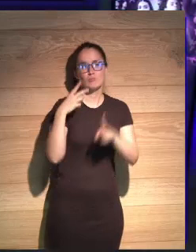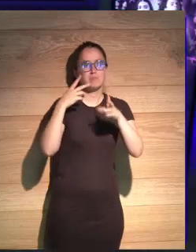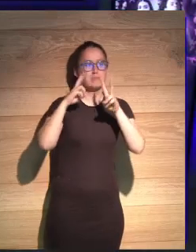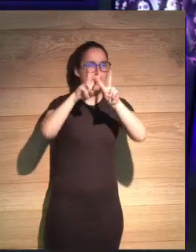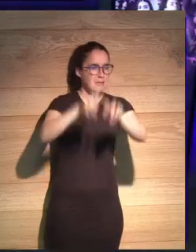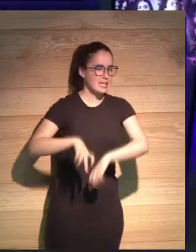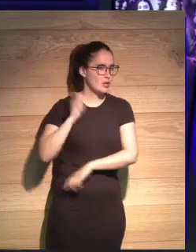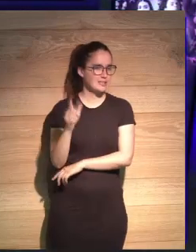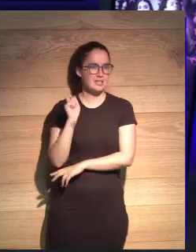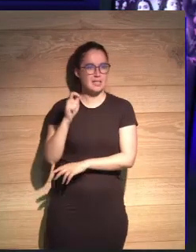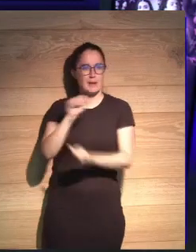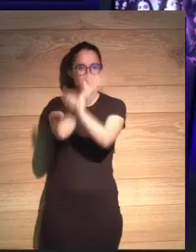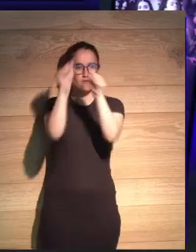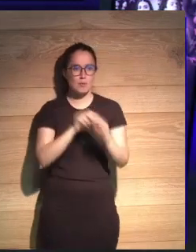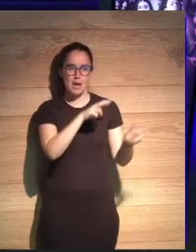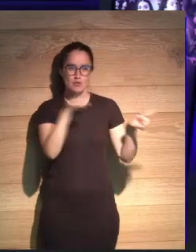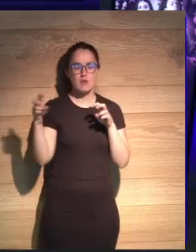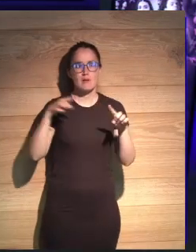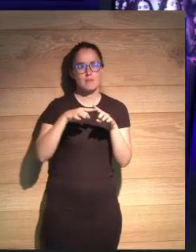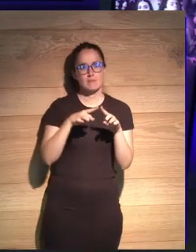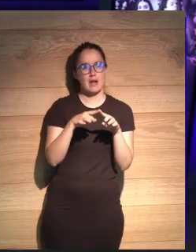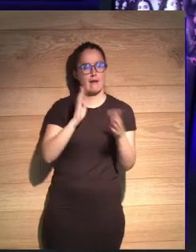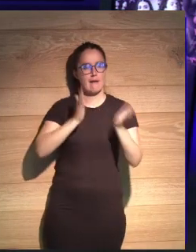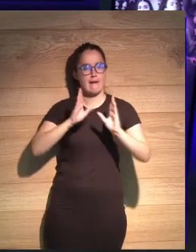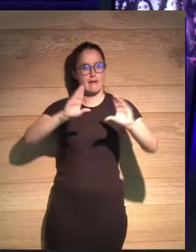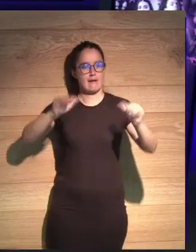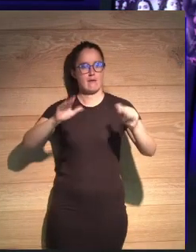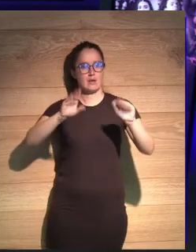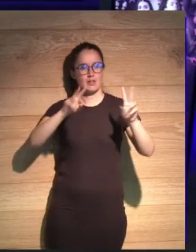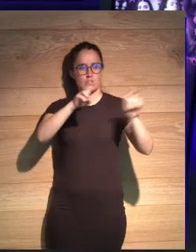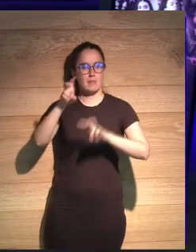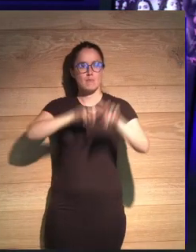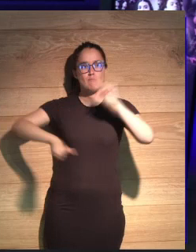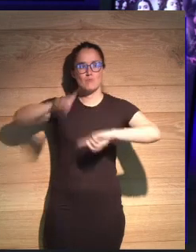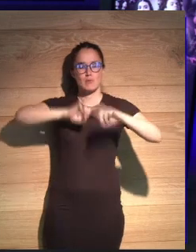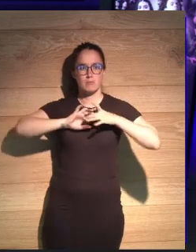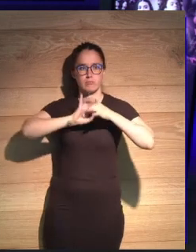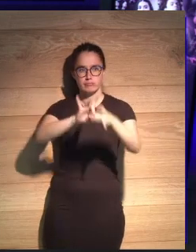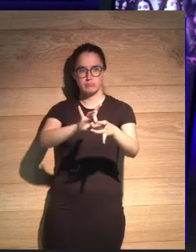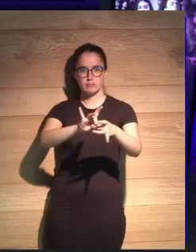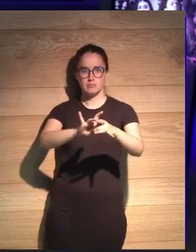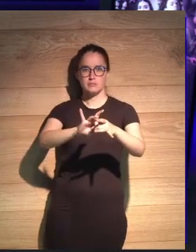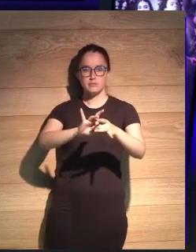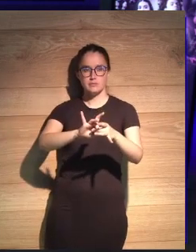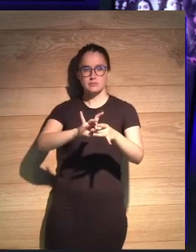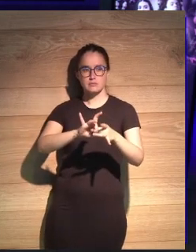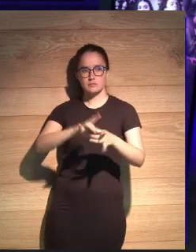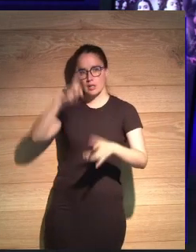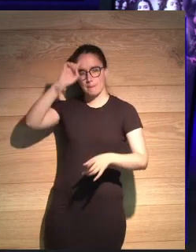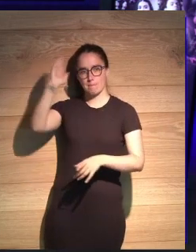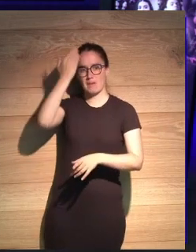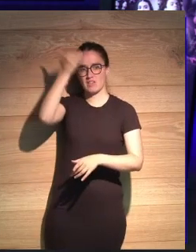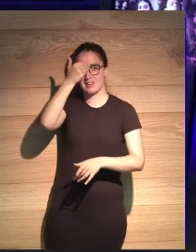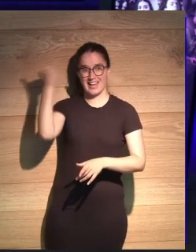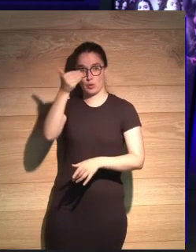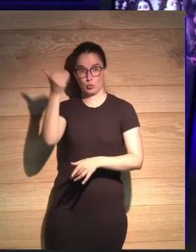center, and they are researching on new ways to treat problems